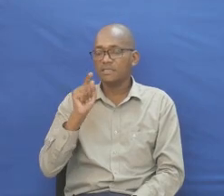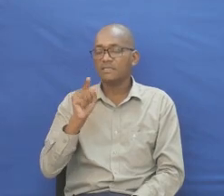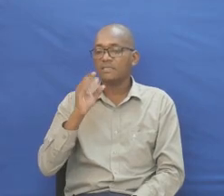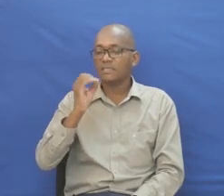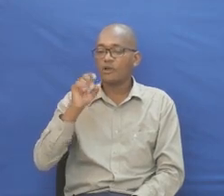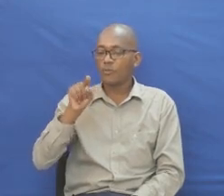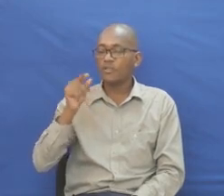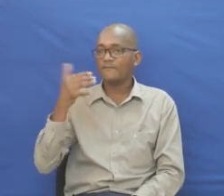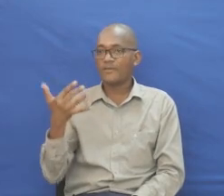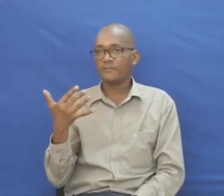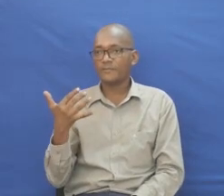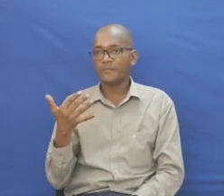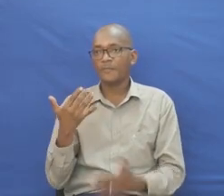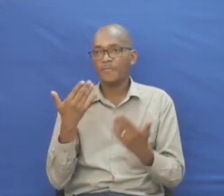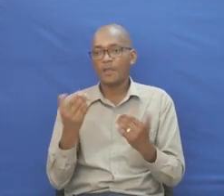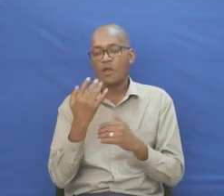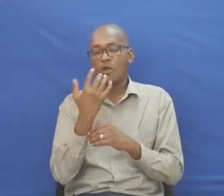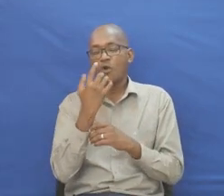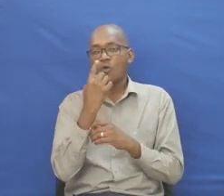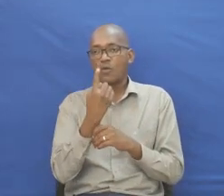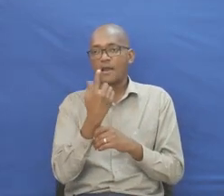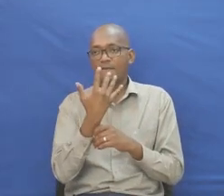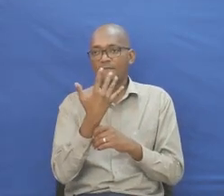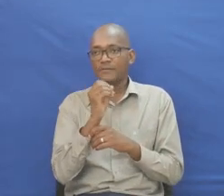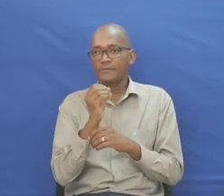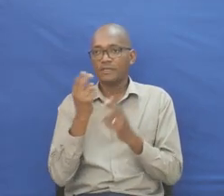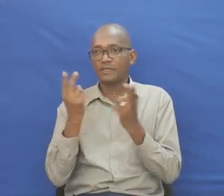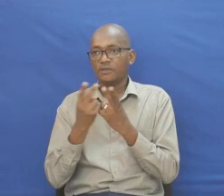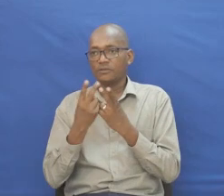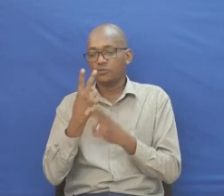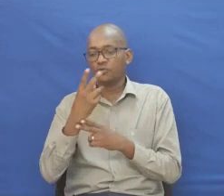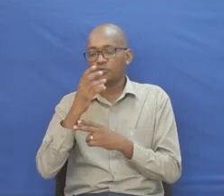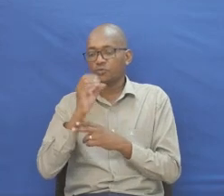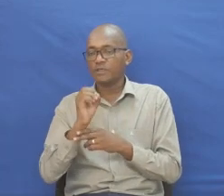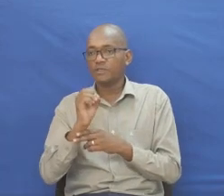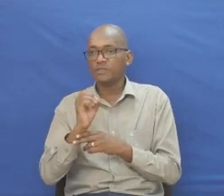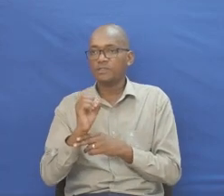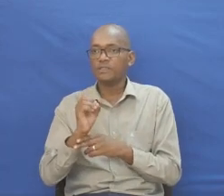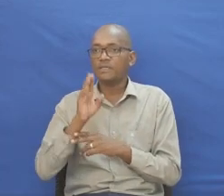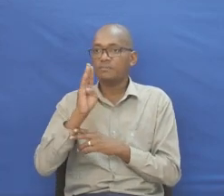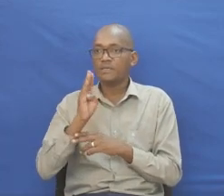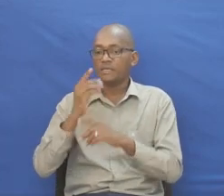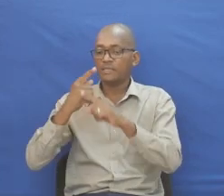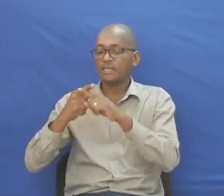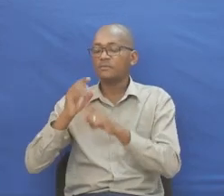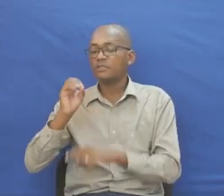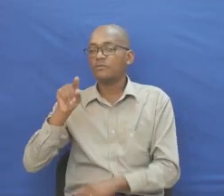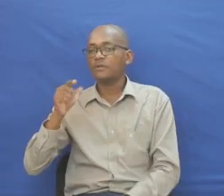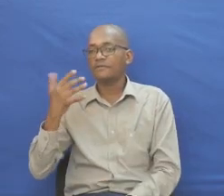0.5. Now for this case, here we get 150 equals to 20 B